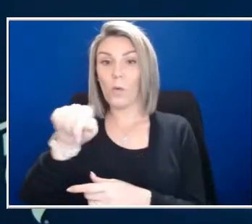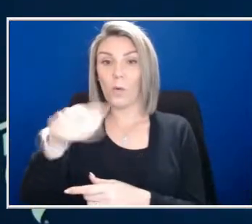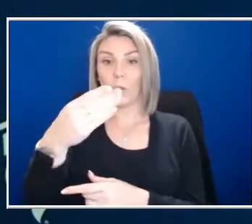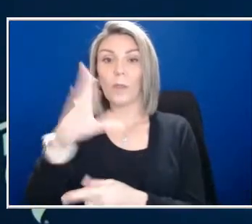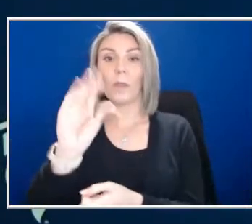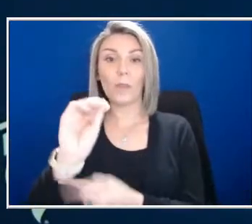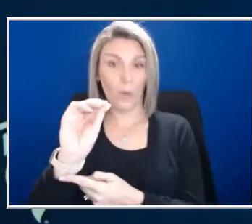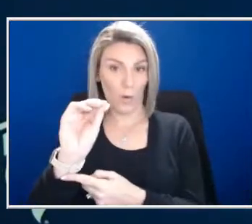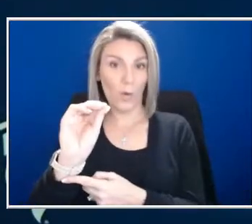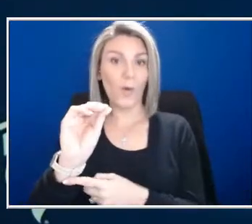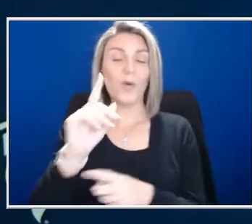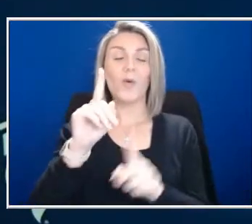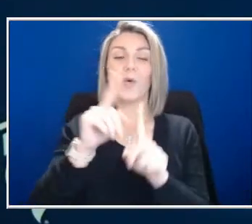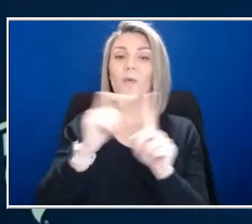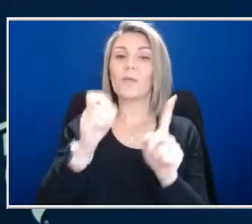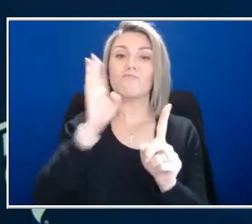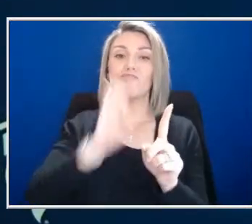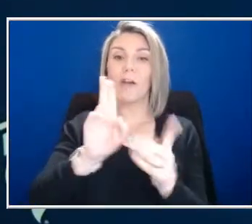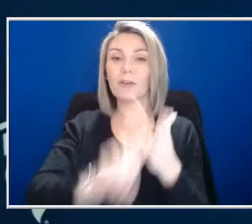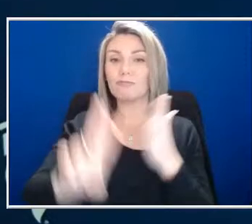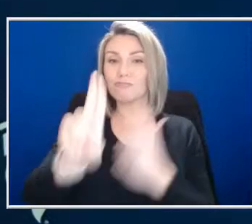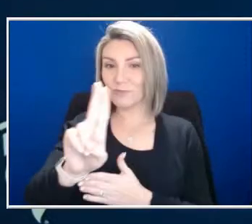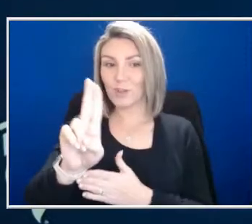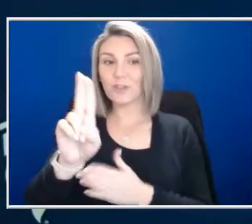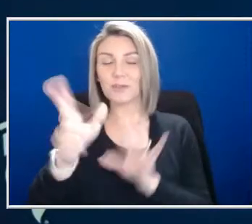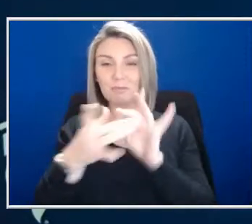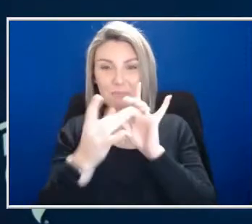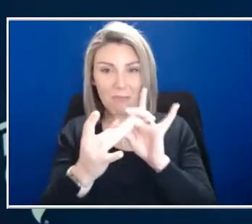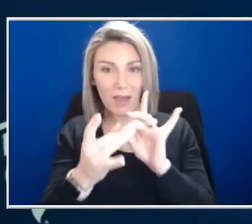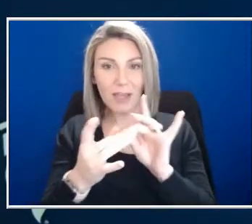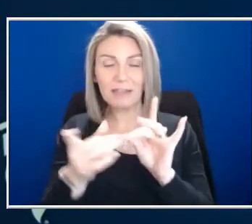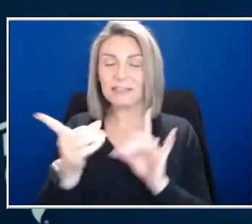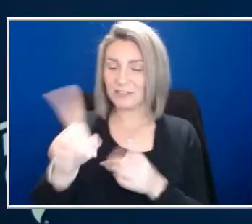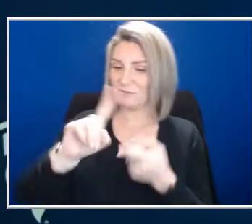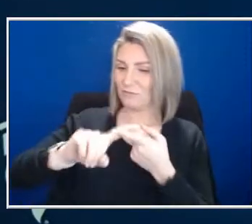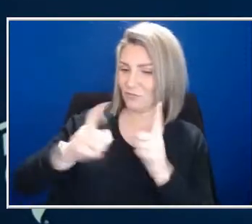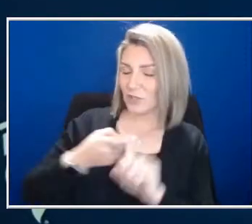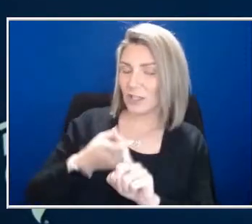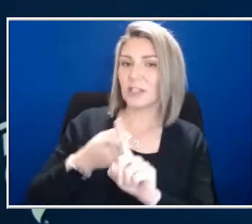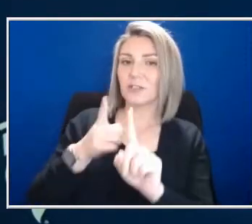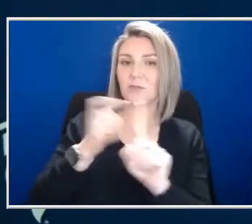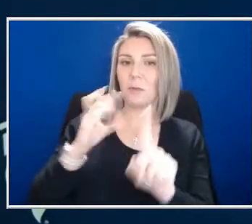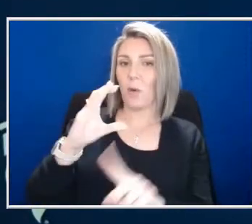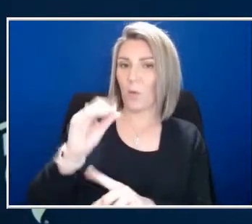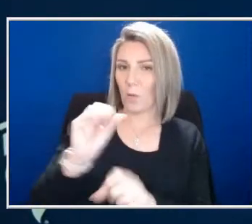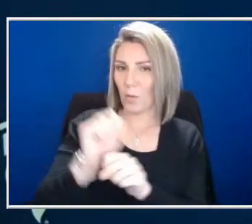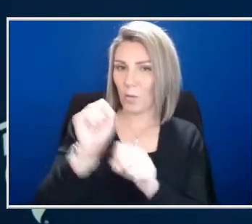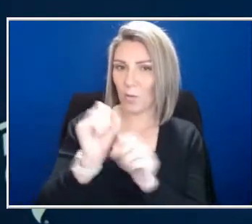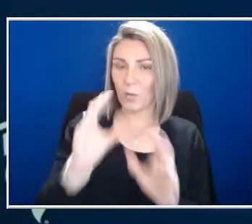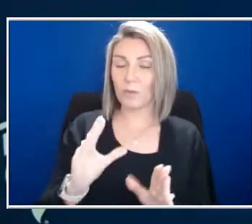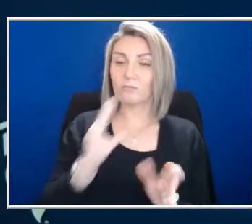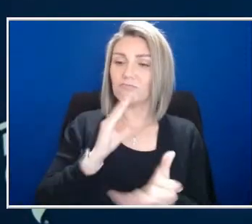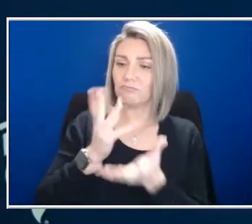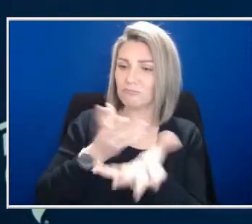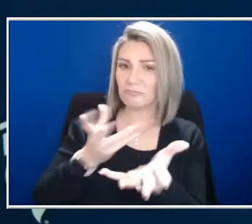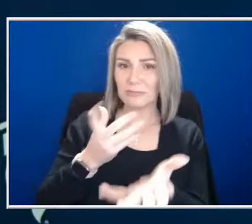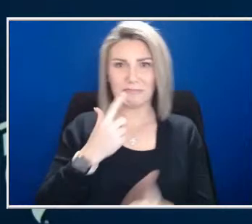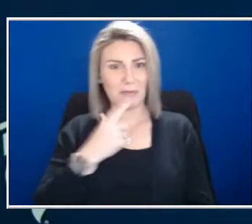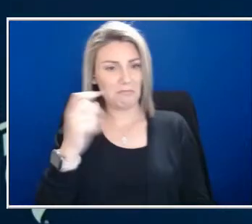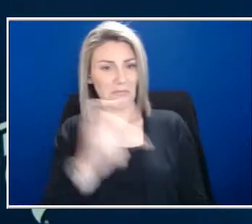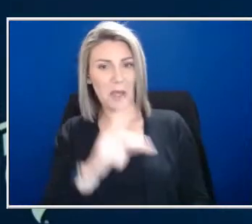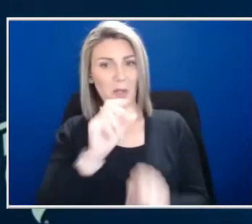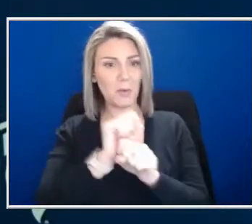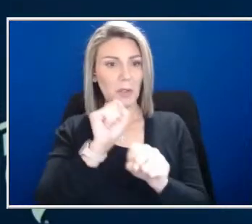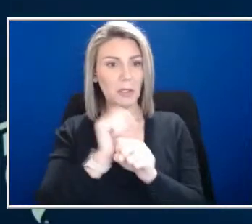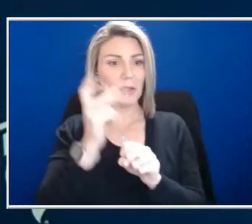cancer. He was friends of a colleague or partners of a colleague, and I talked to him, and he says, well, I'm back to work and I'm seeing